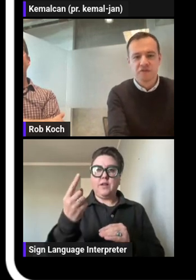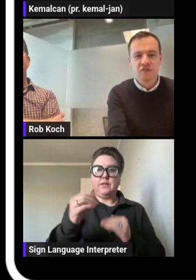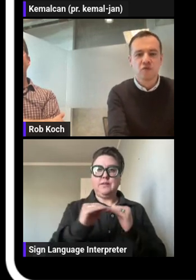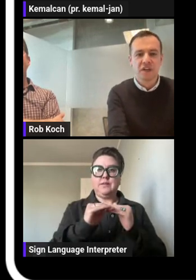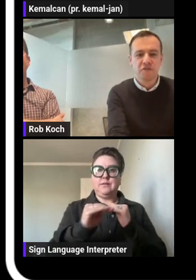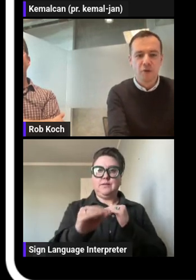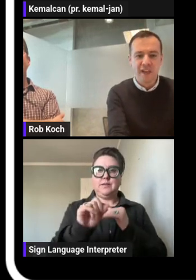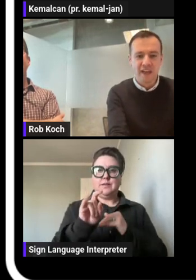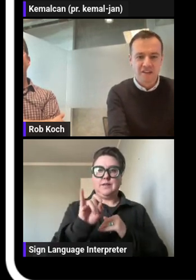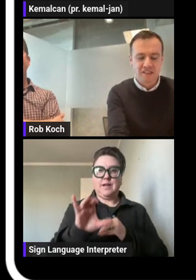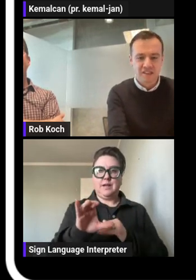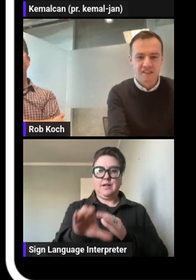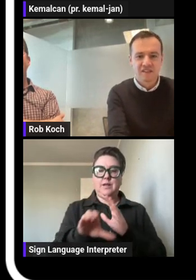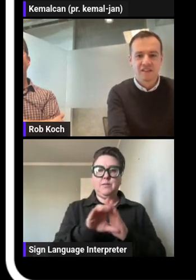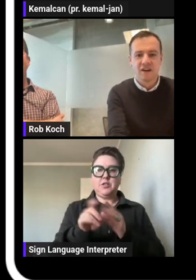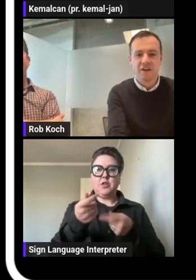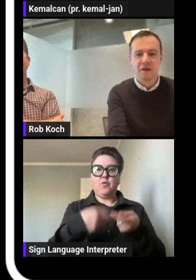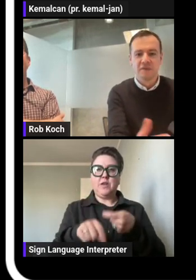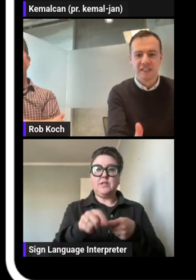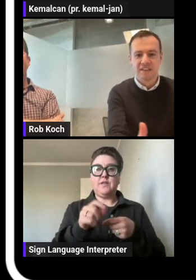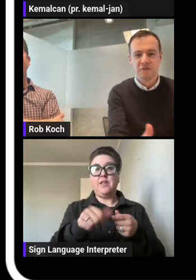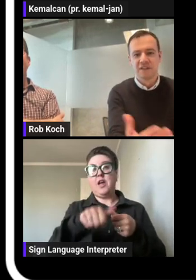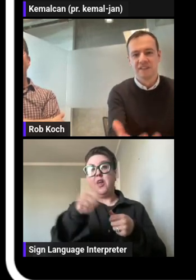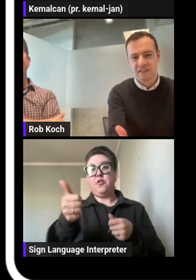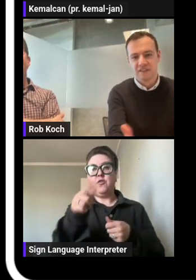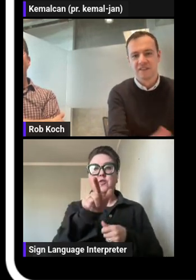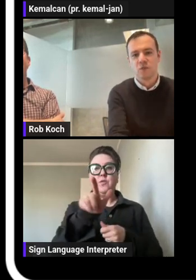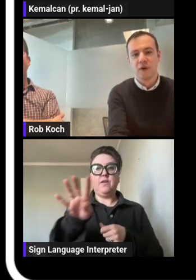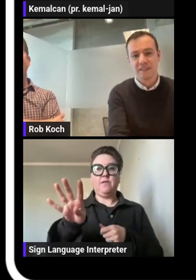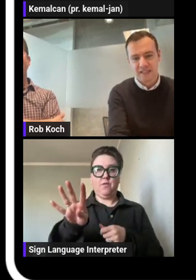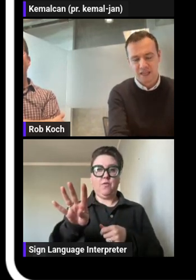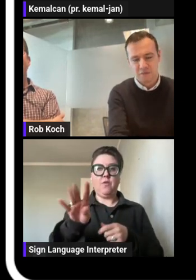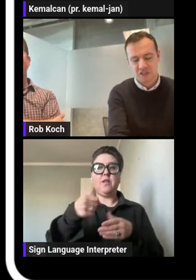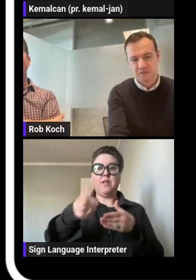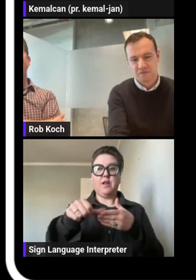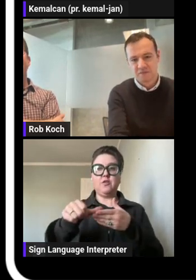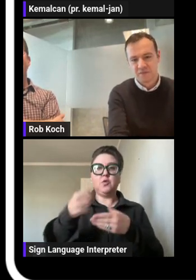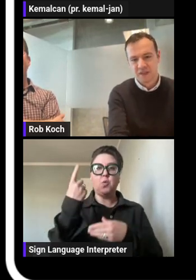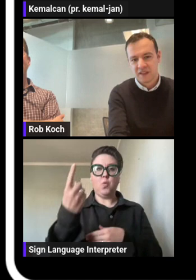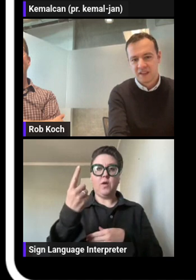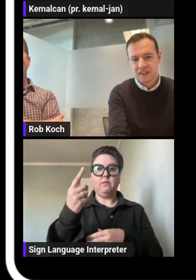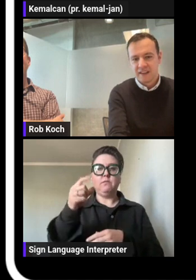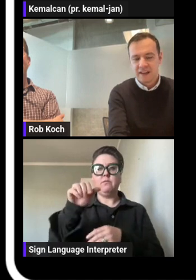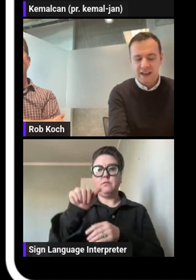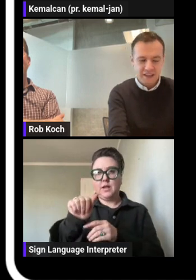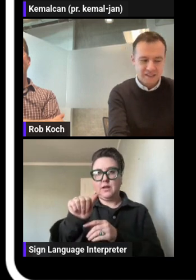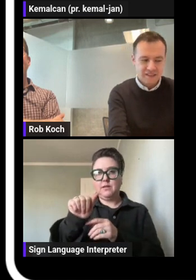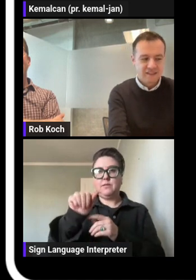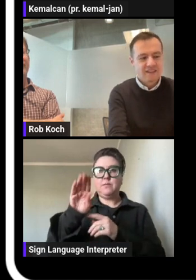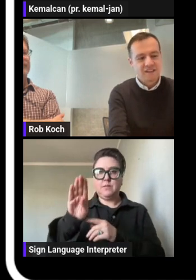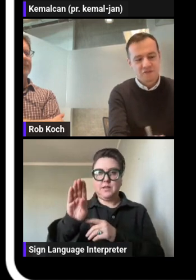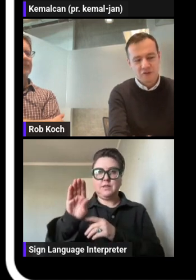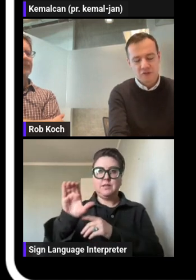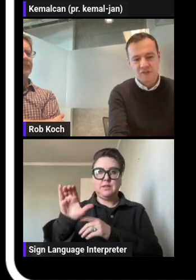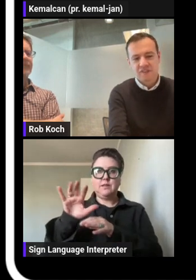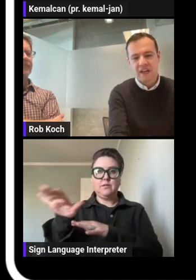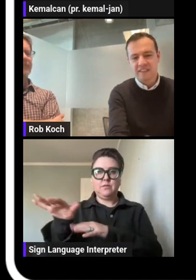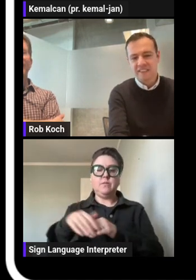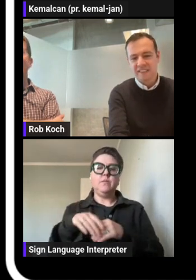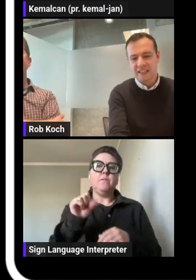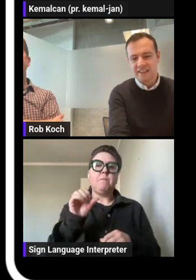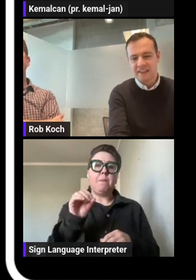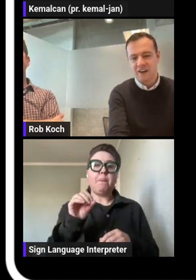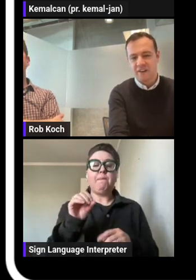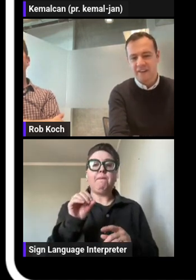the rest of the 24 letters are represented with one static image. And of course,